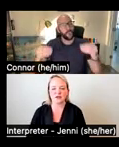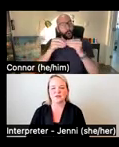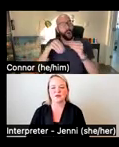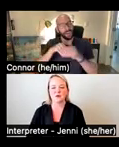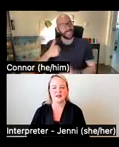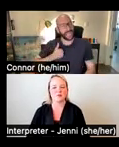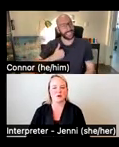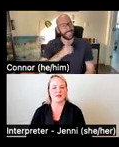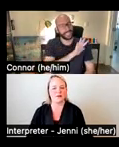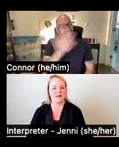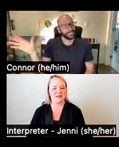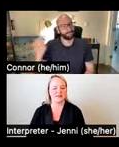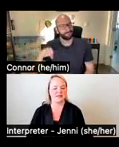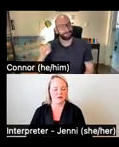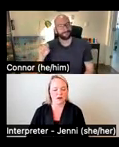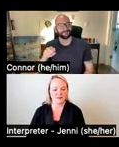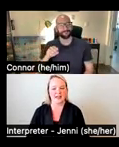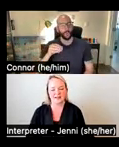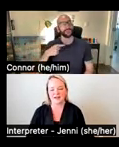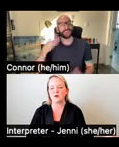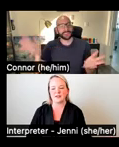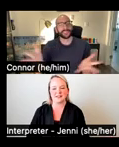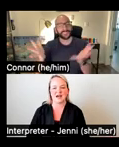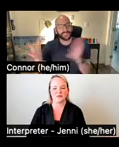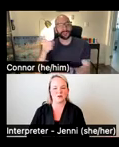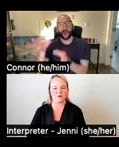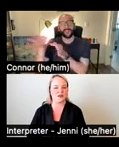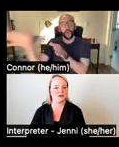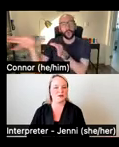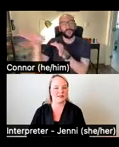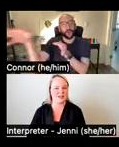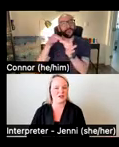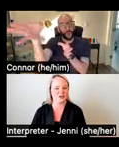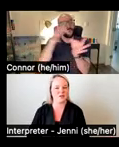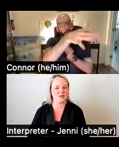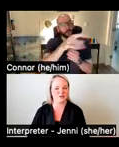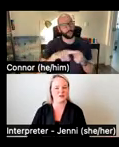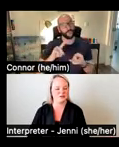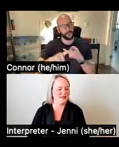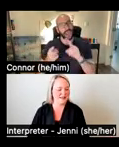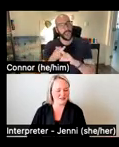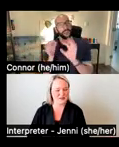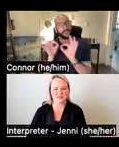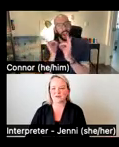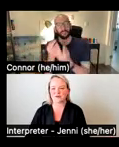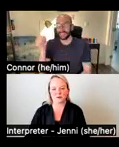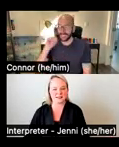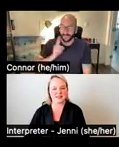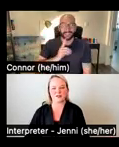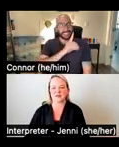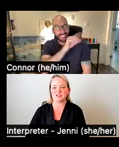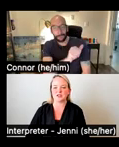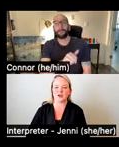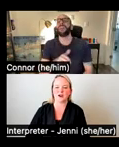know there's so many more that we can get across Canada. We need to have more people on. So I really encourage people to do this, forward